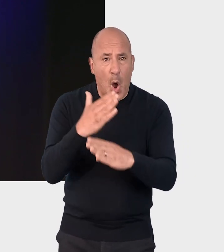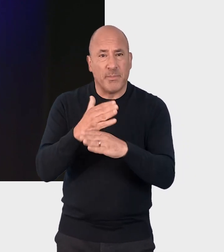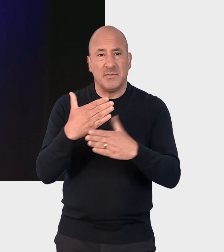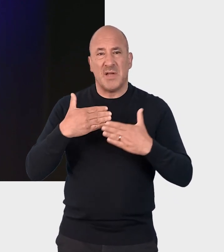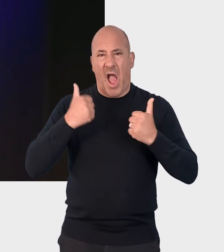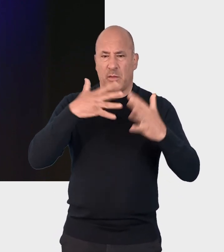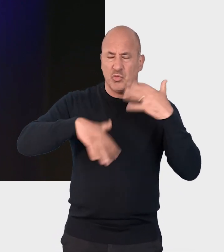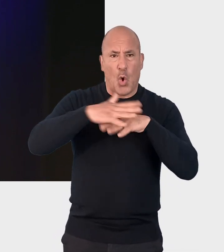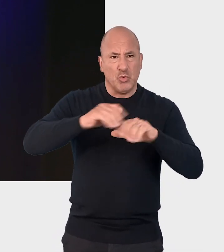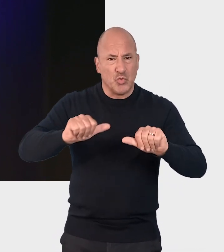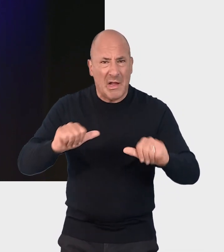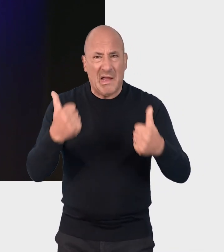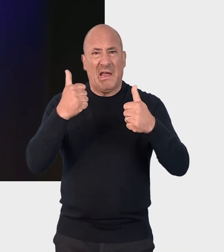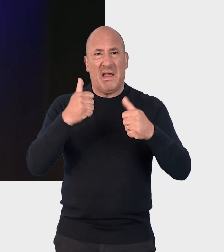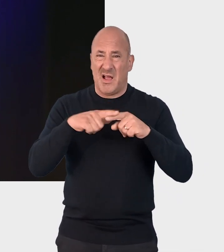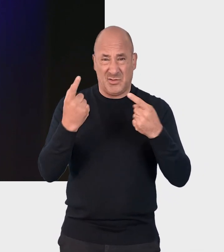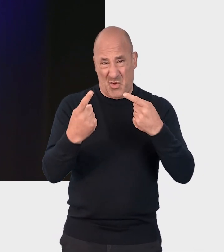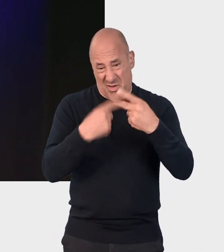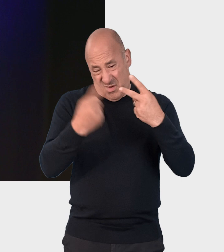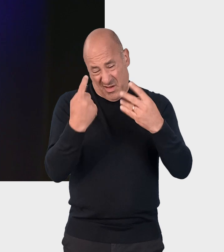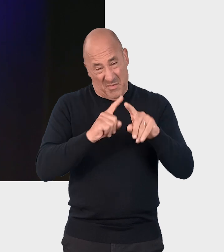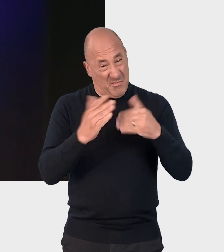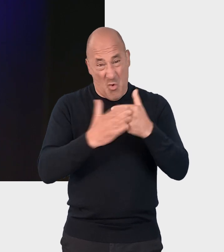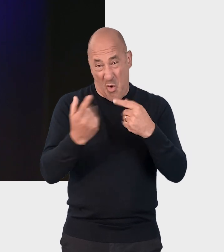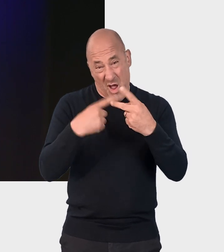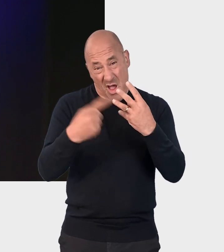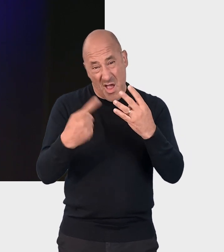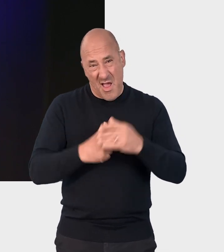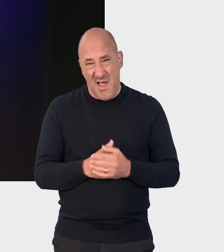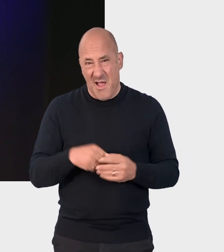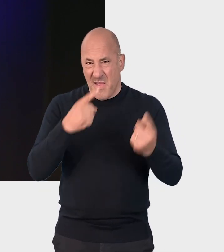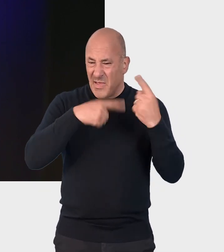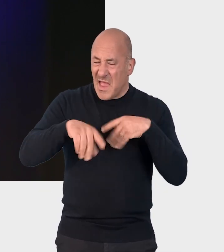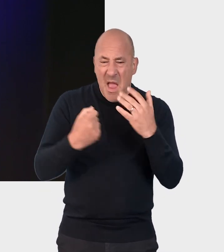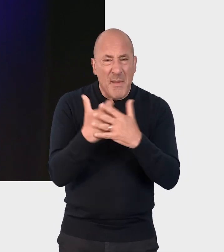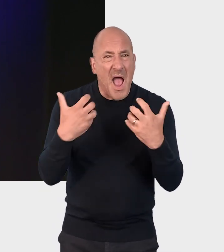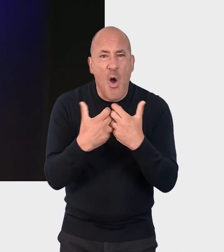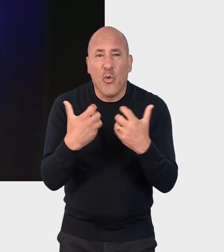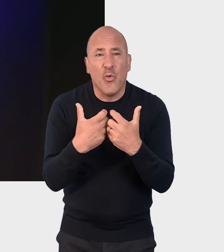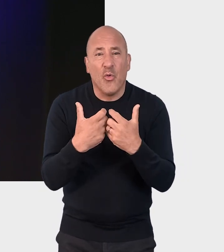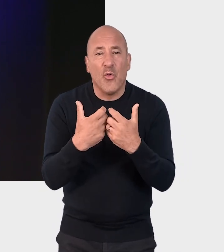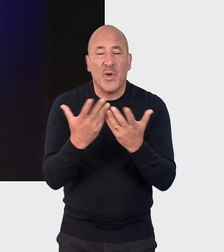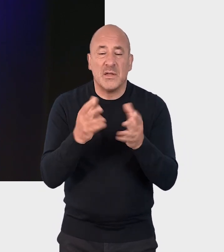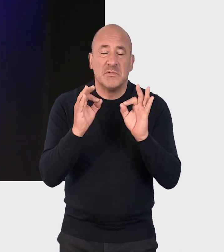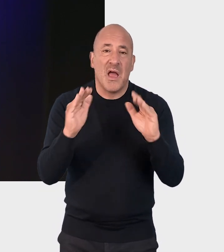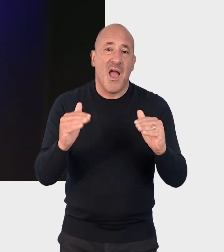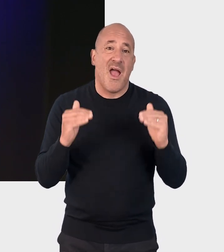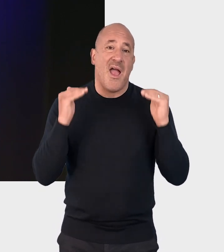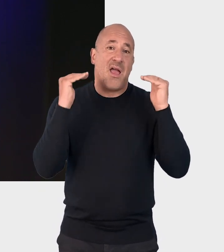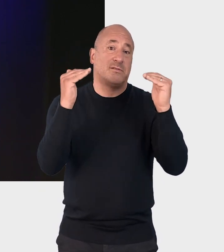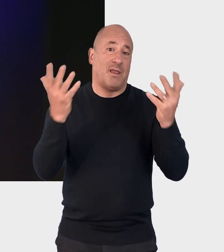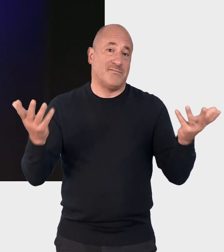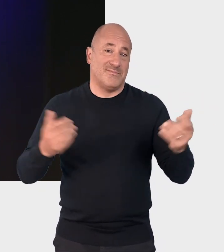skills and job creation, health and social benefits, and in a whole host of other areas. And all of this happens